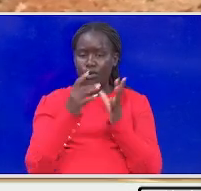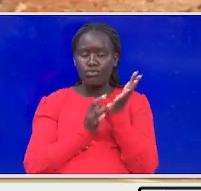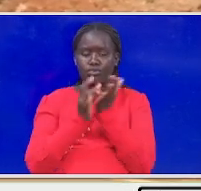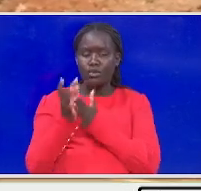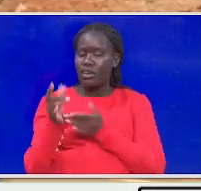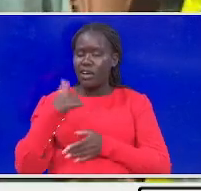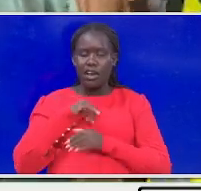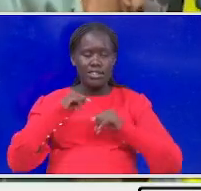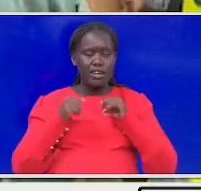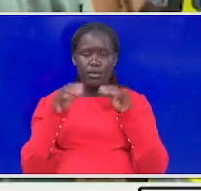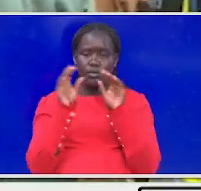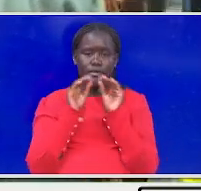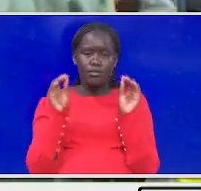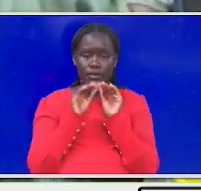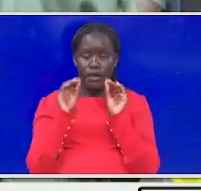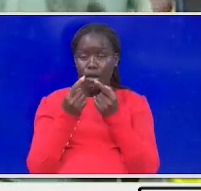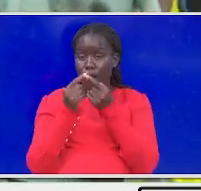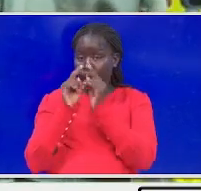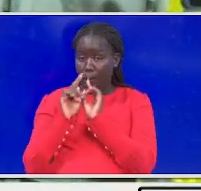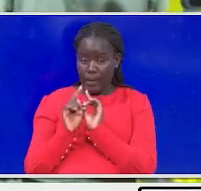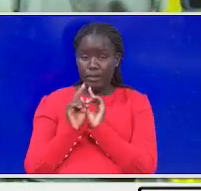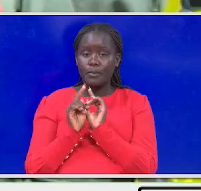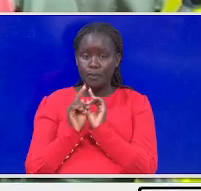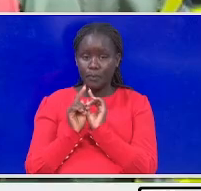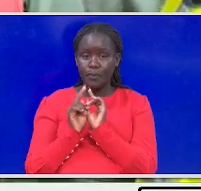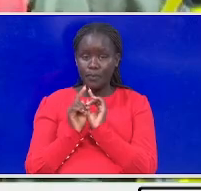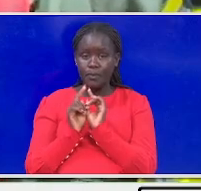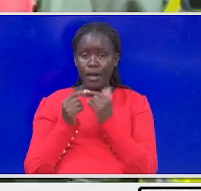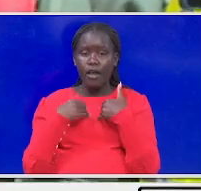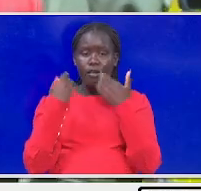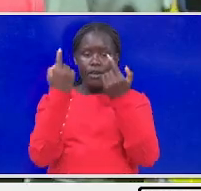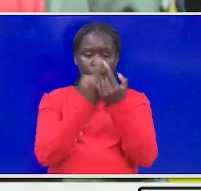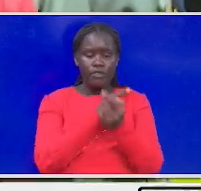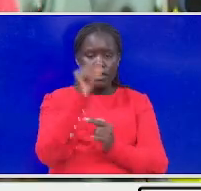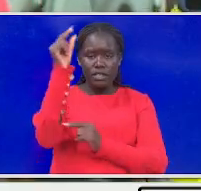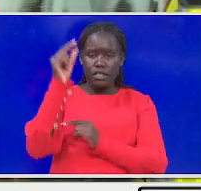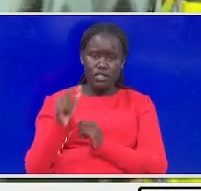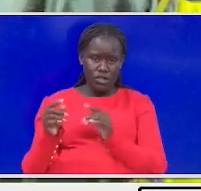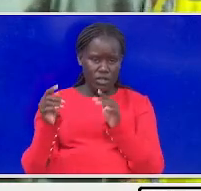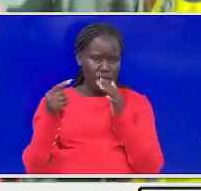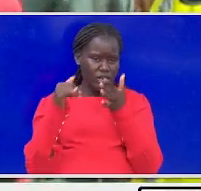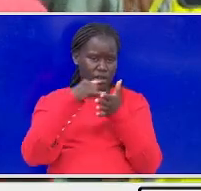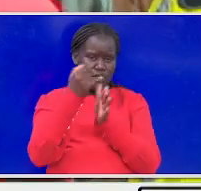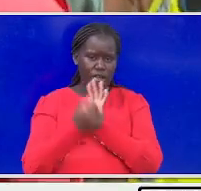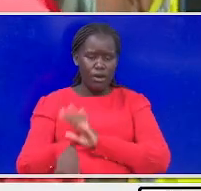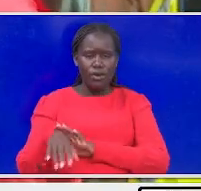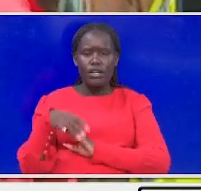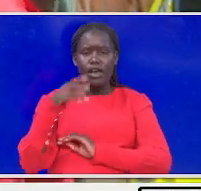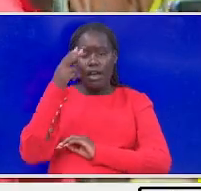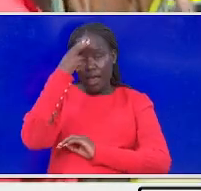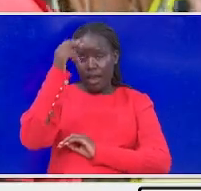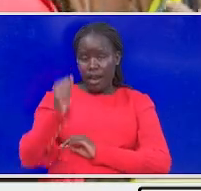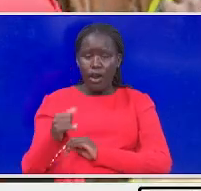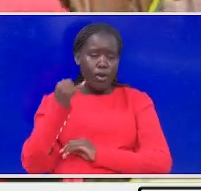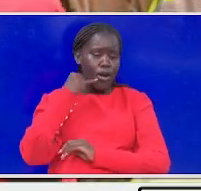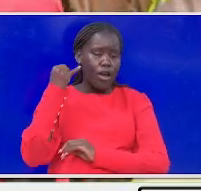maneno hata kidogo. However, conflicting opinions have emerged from various regions, including Laikipia, Narok, Makueni, Nakuru and